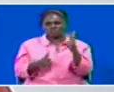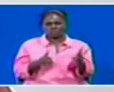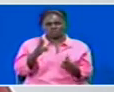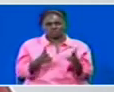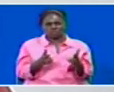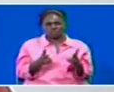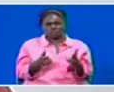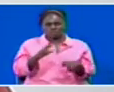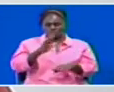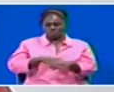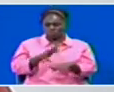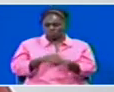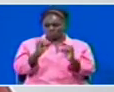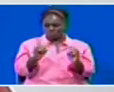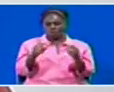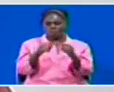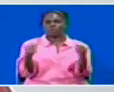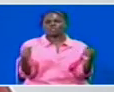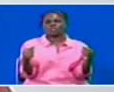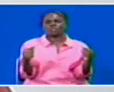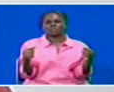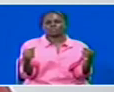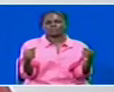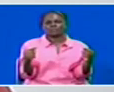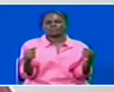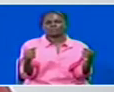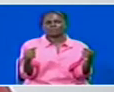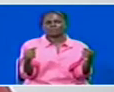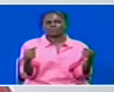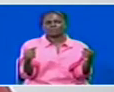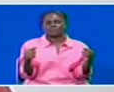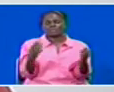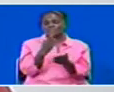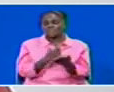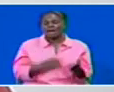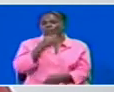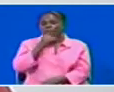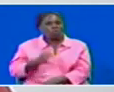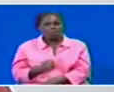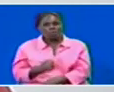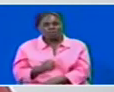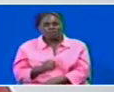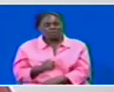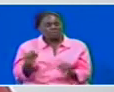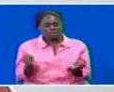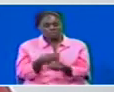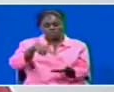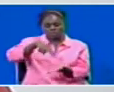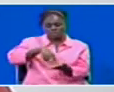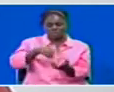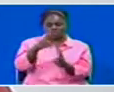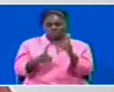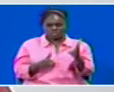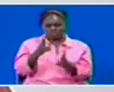is not very good for opposition politicians, some of whom are in their 70s. And who not be eligible in 2022. Okay. All